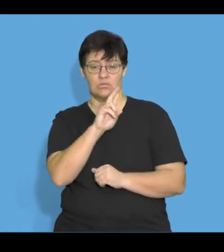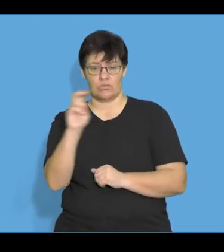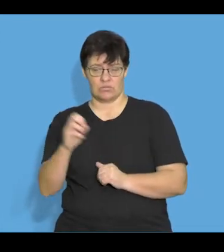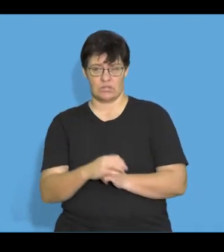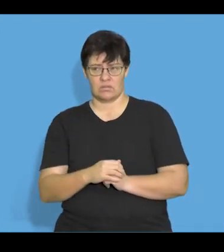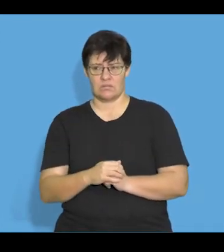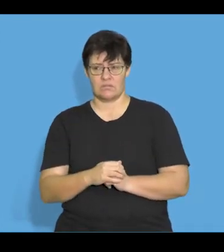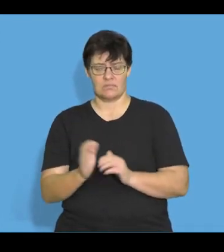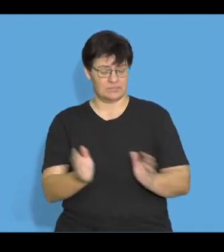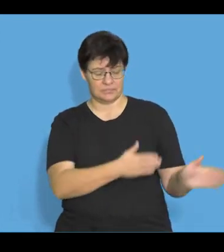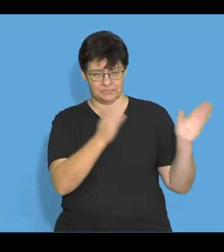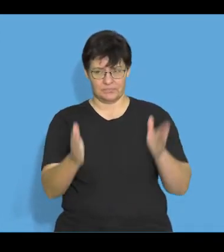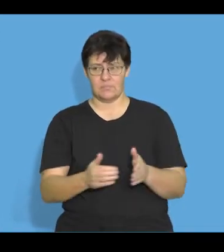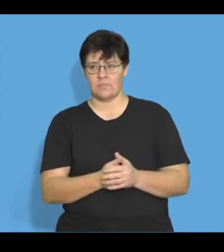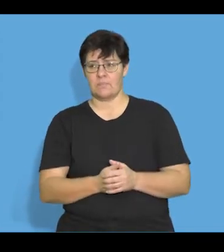one.